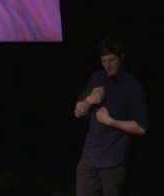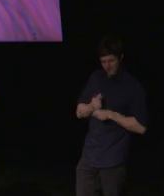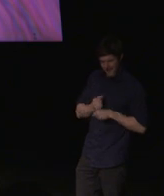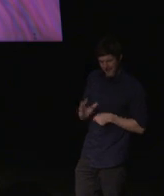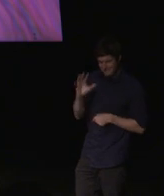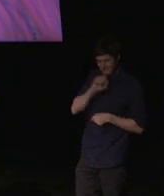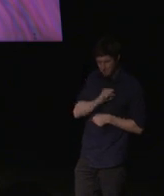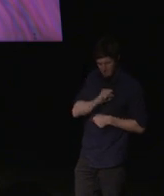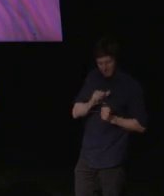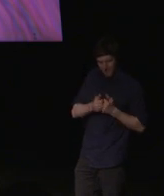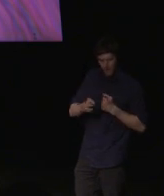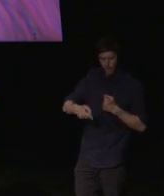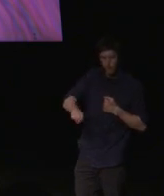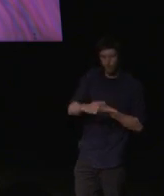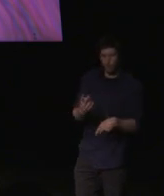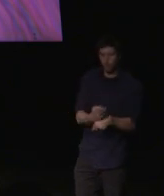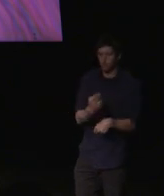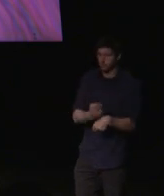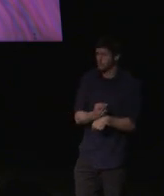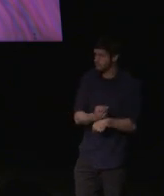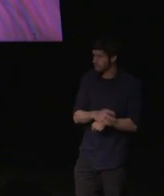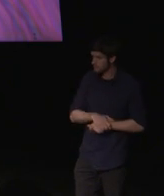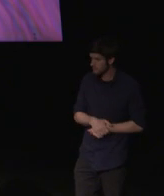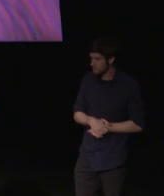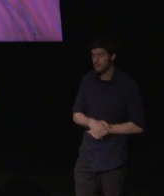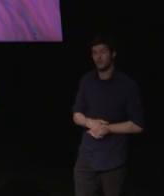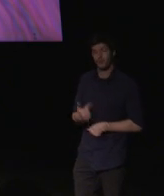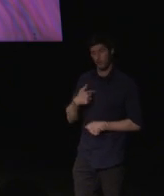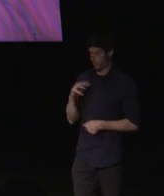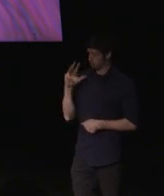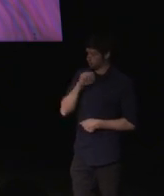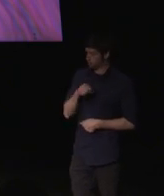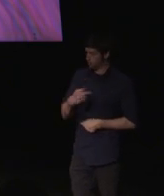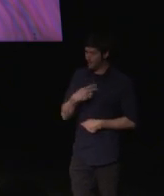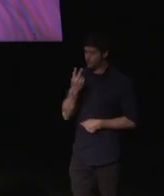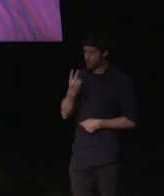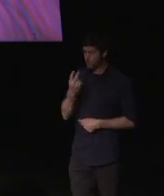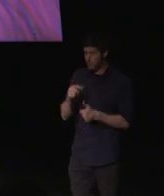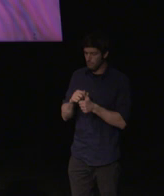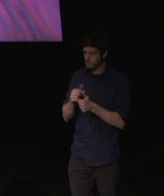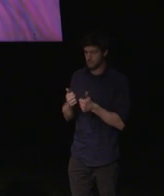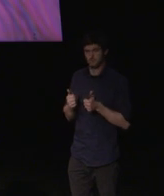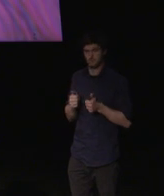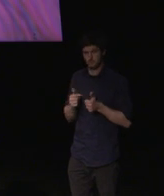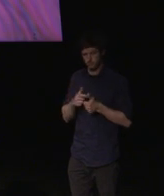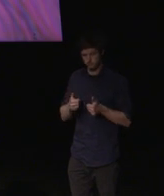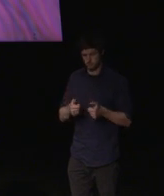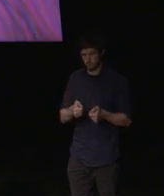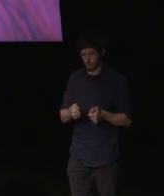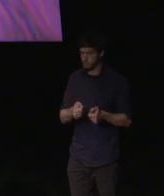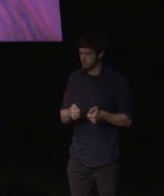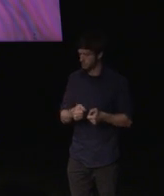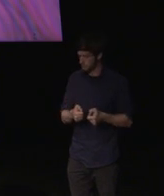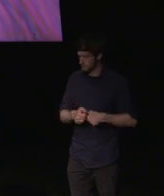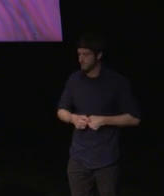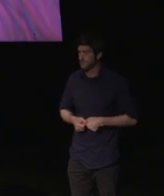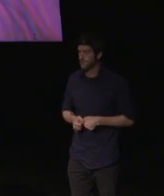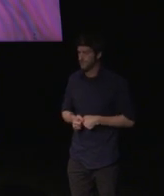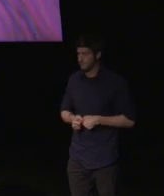them. You know, we assume that you're going to have two thumbs to use those sticks, you know, that you're going to be able